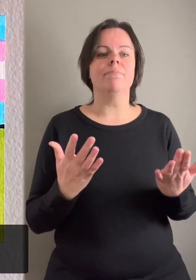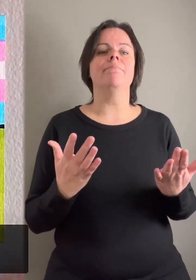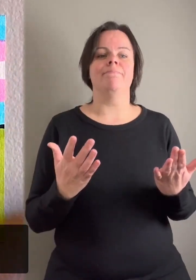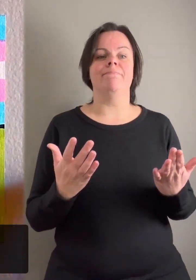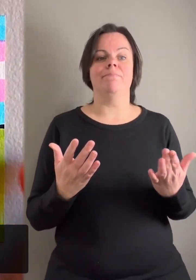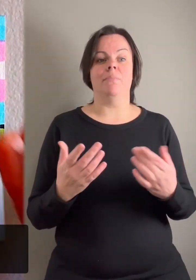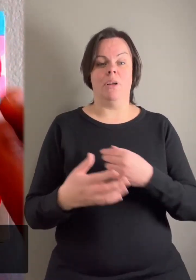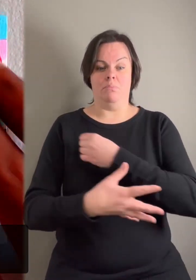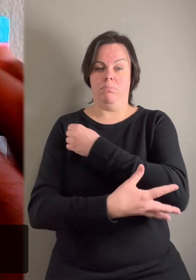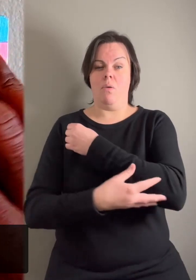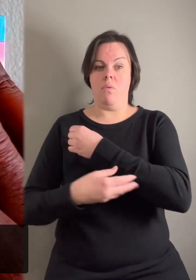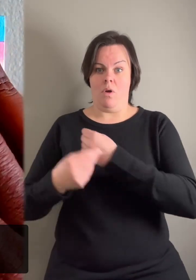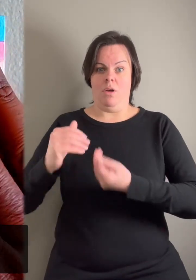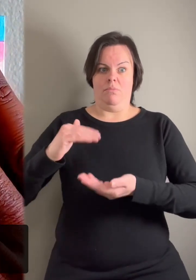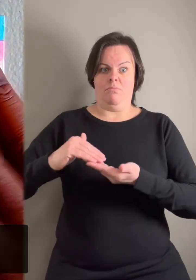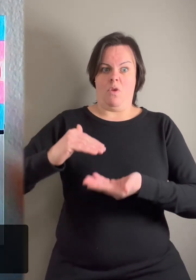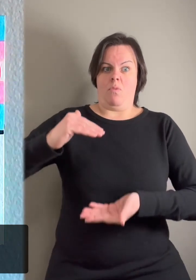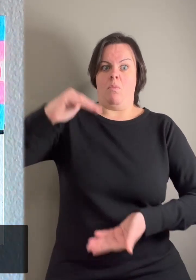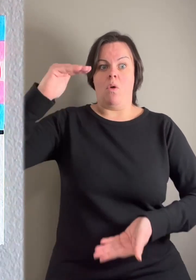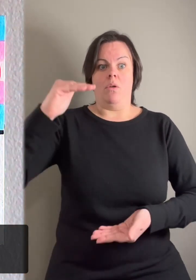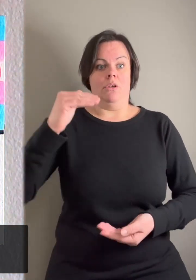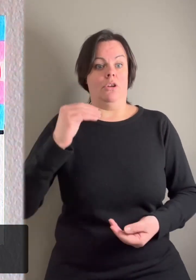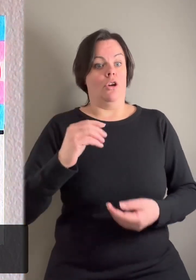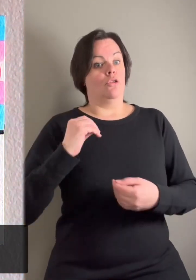The actual issues are